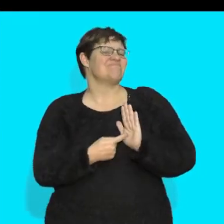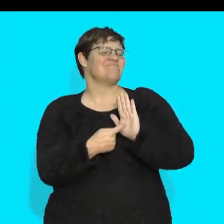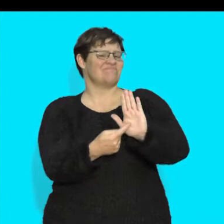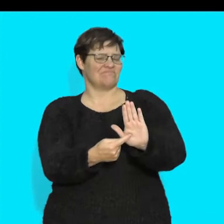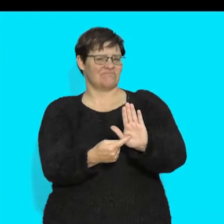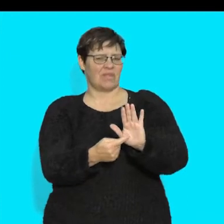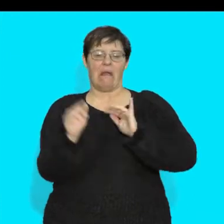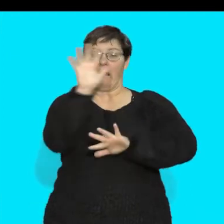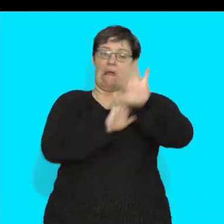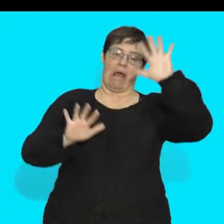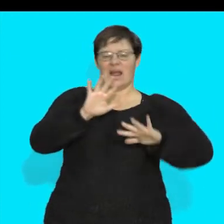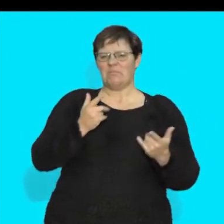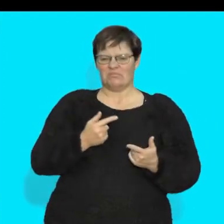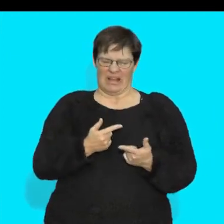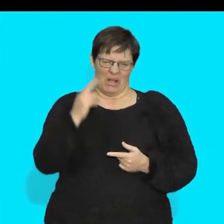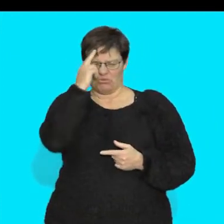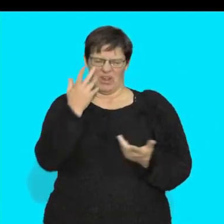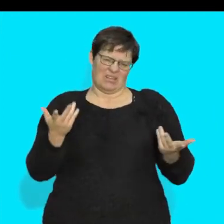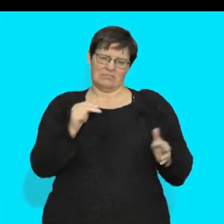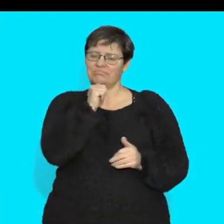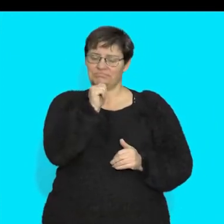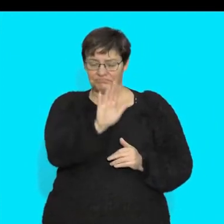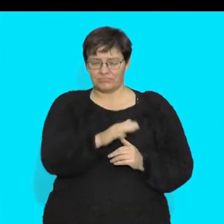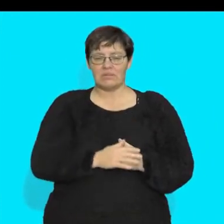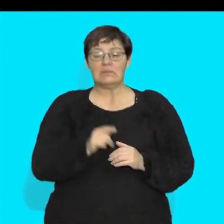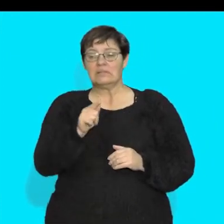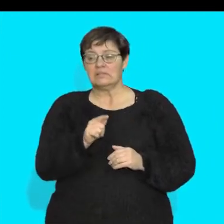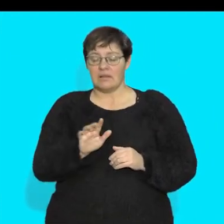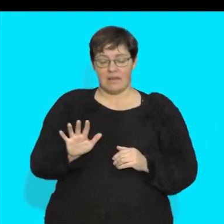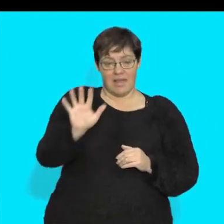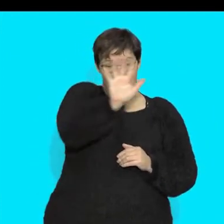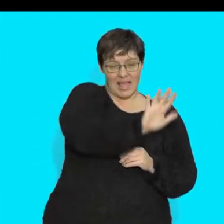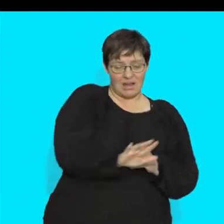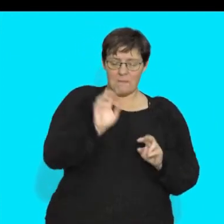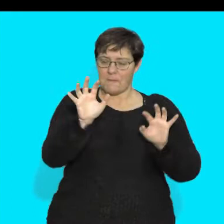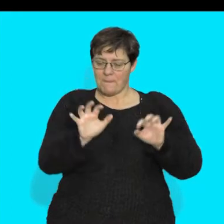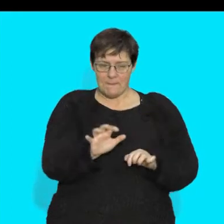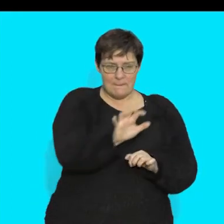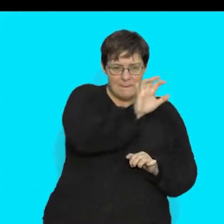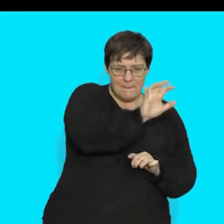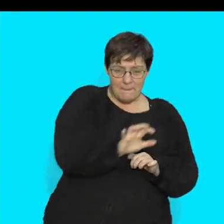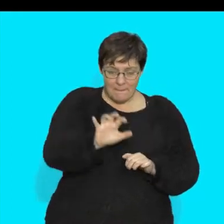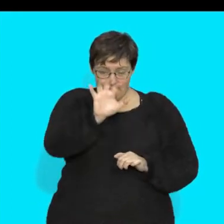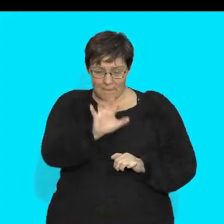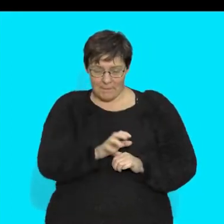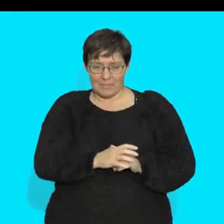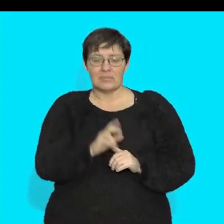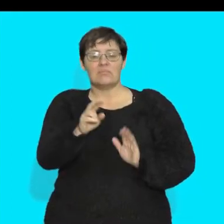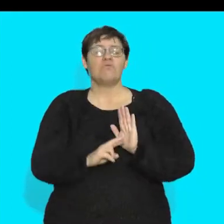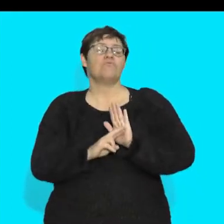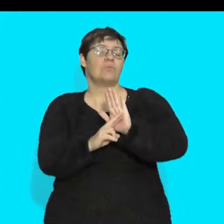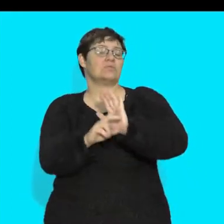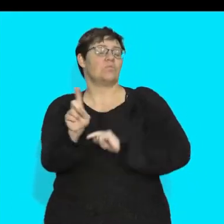diagram isn't particularly colorful, a little bit gray, but this area here, these dotted lines over here,